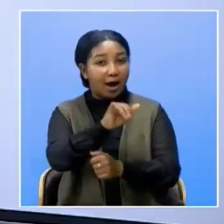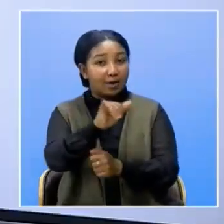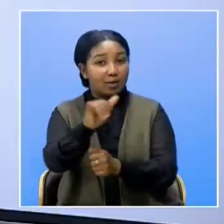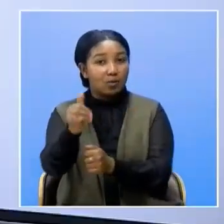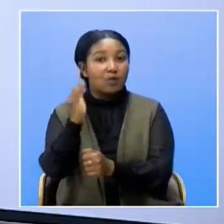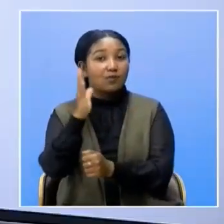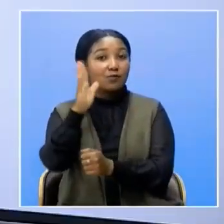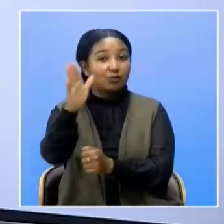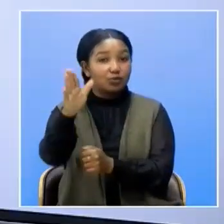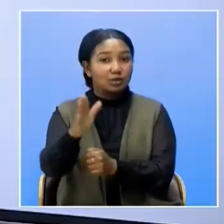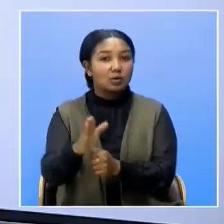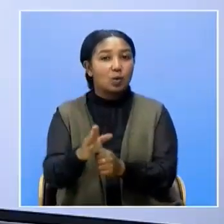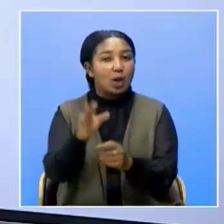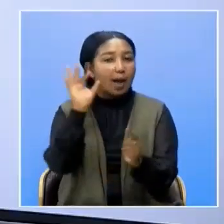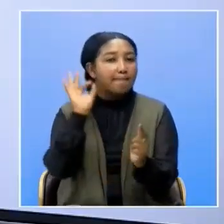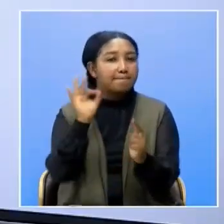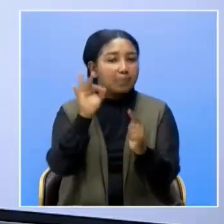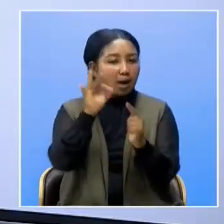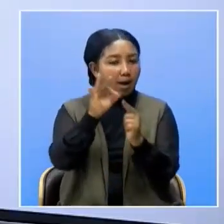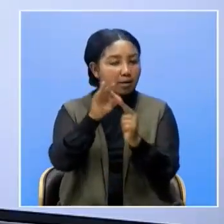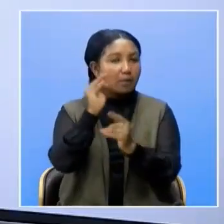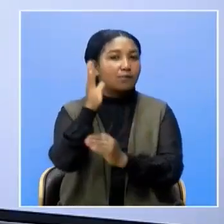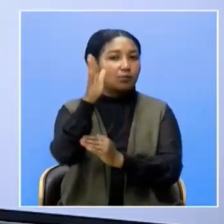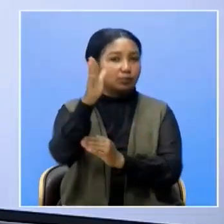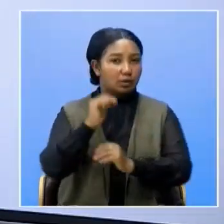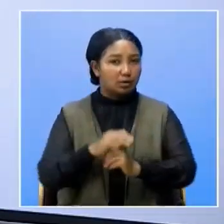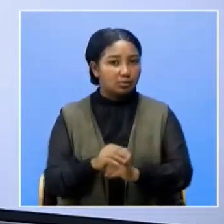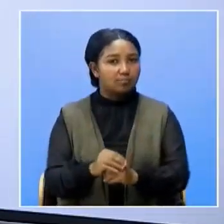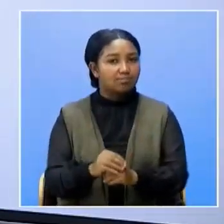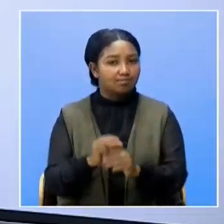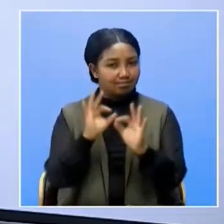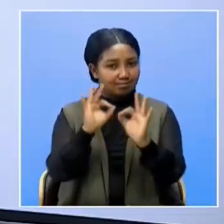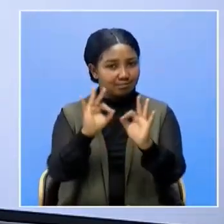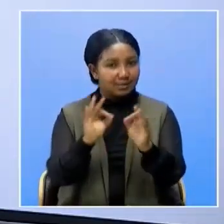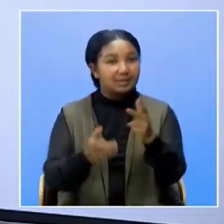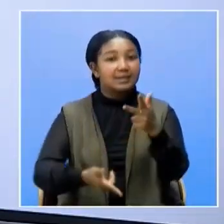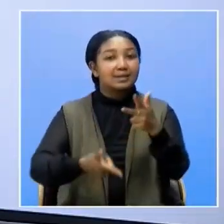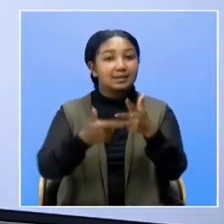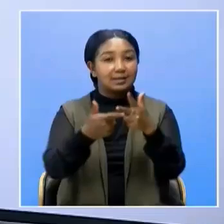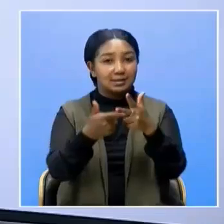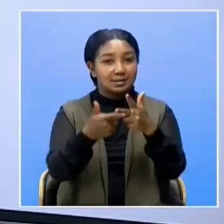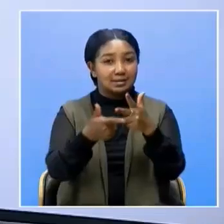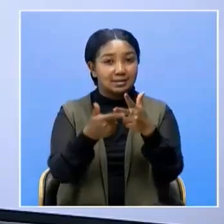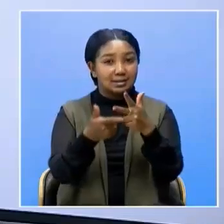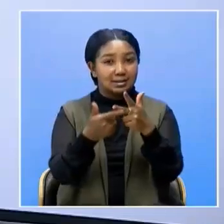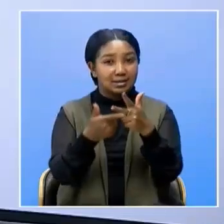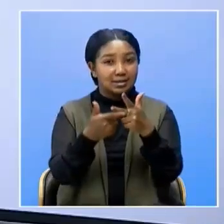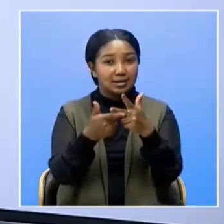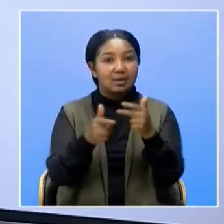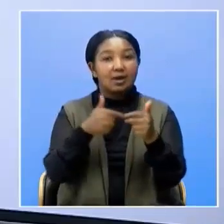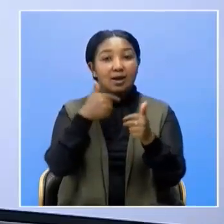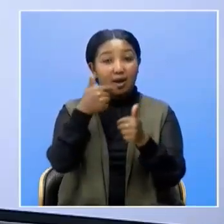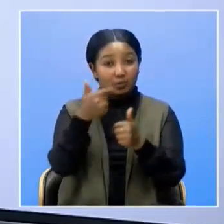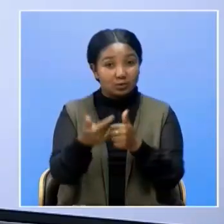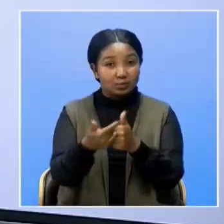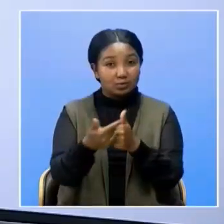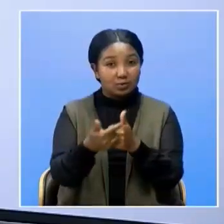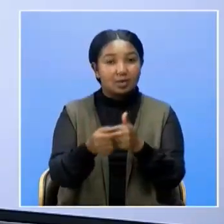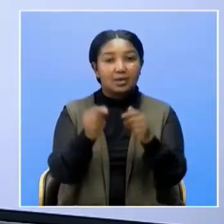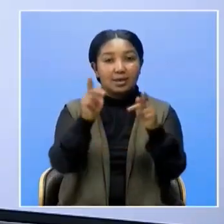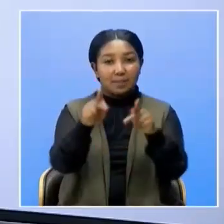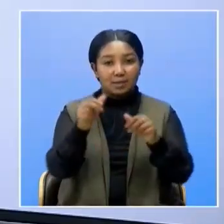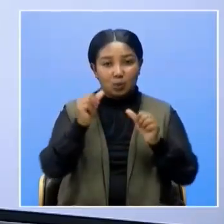feature was for a planned future. Good, excellent. And the third pattern, the third language pattern, the